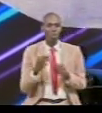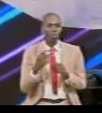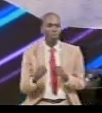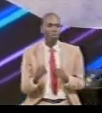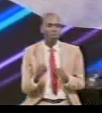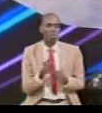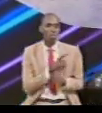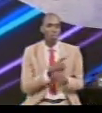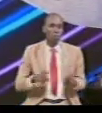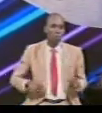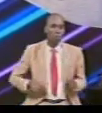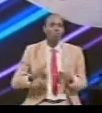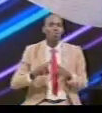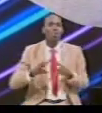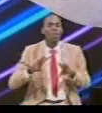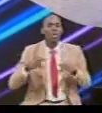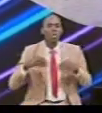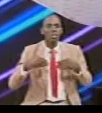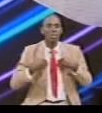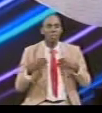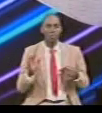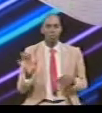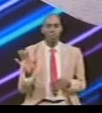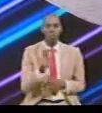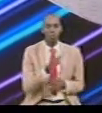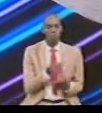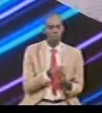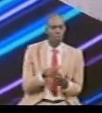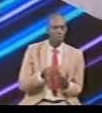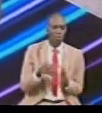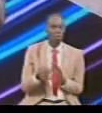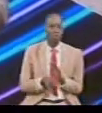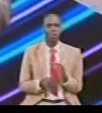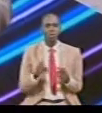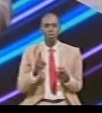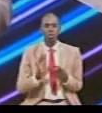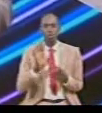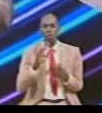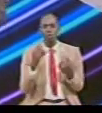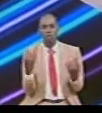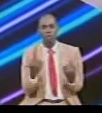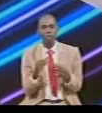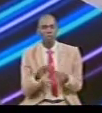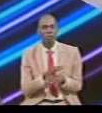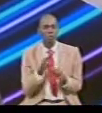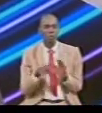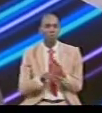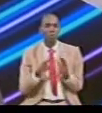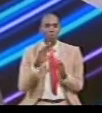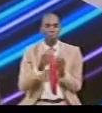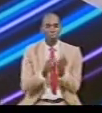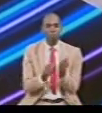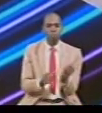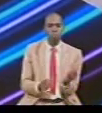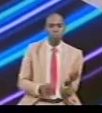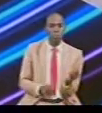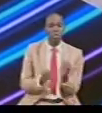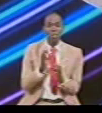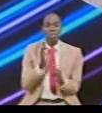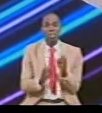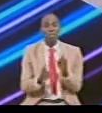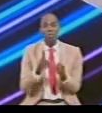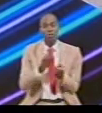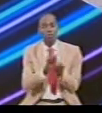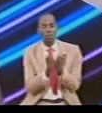to accommodate your weakness, your sinfulness, your backsliding behavior. When you change the word